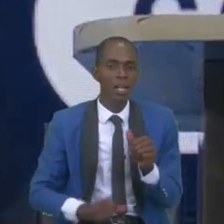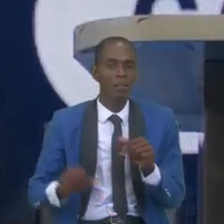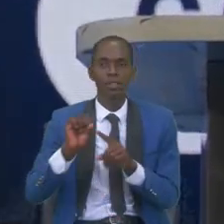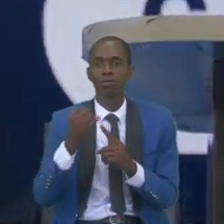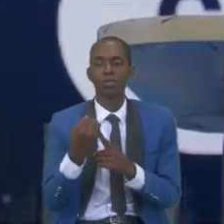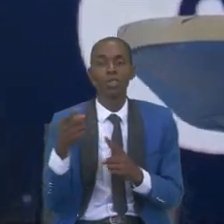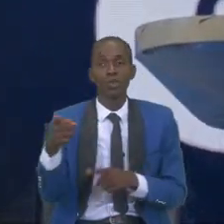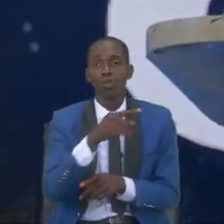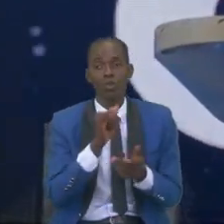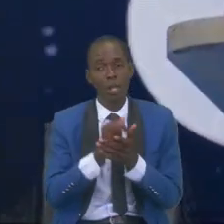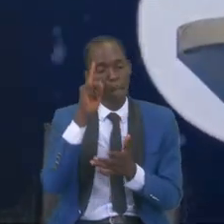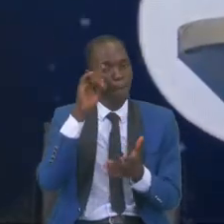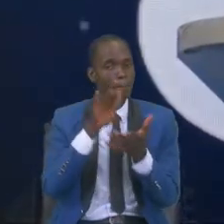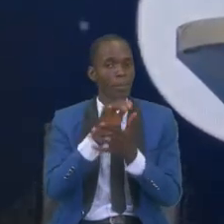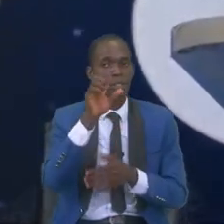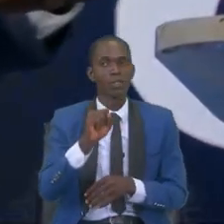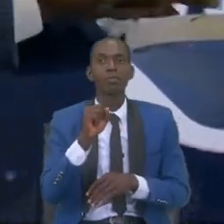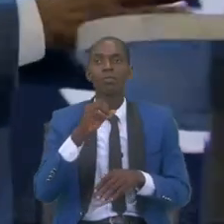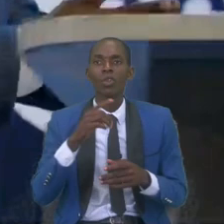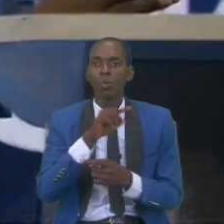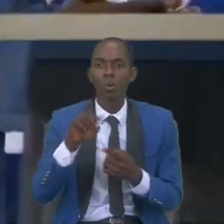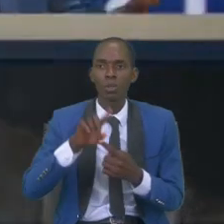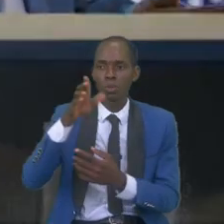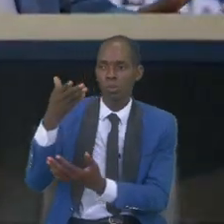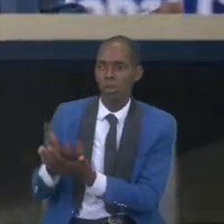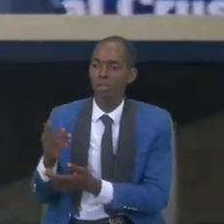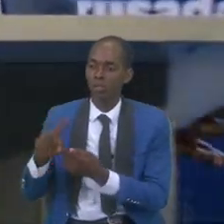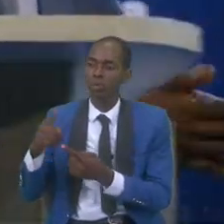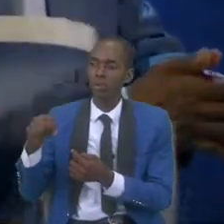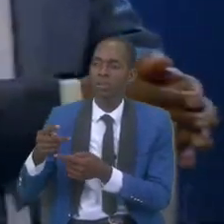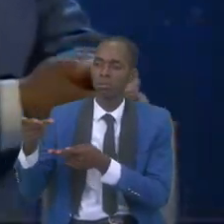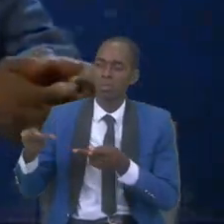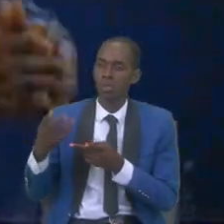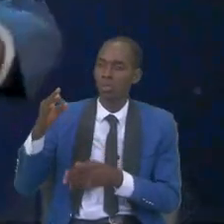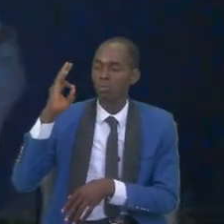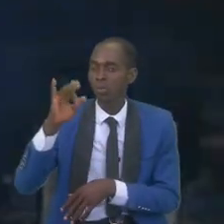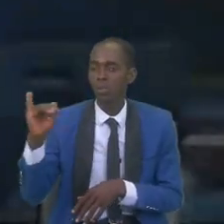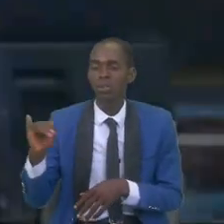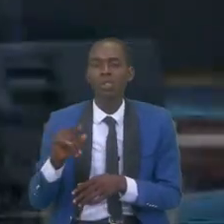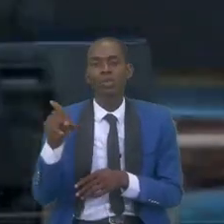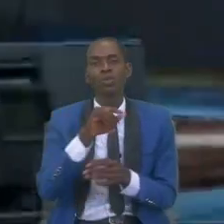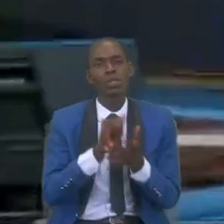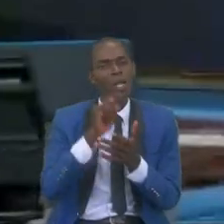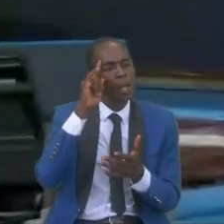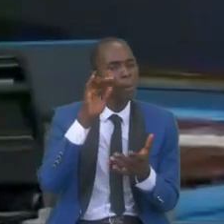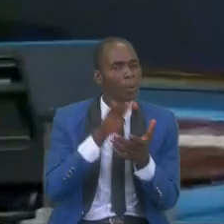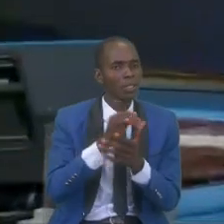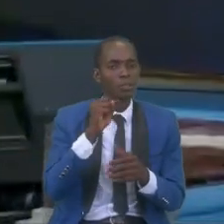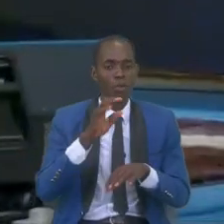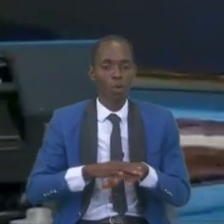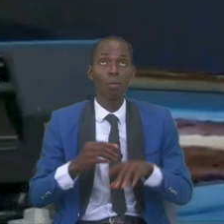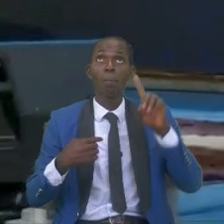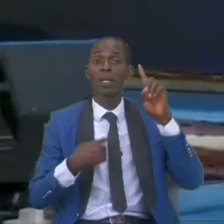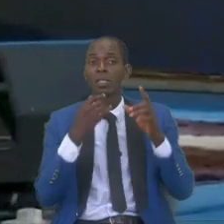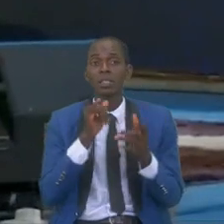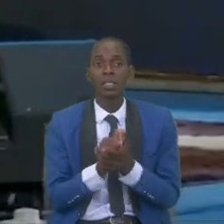that believeth on me when he gets to the field, he that believeth on me, he says, the works,